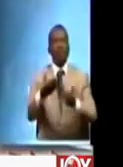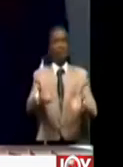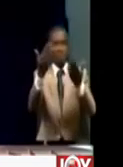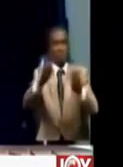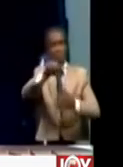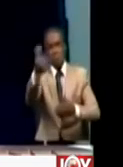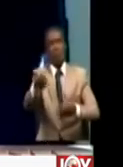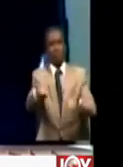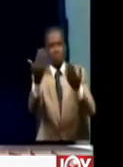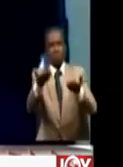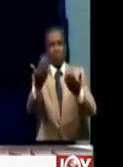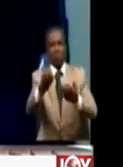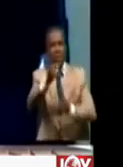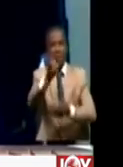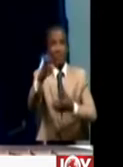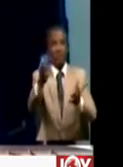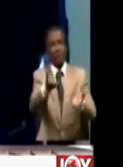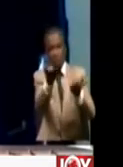next region. Very well.